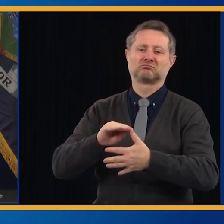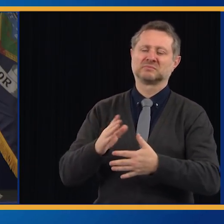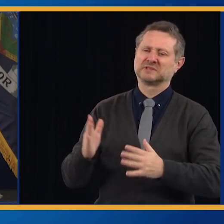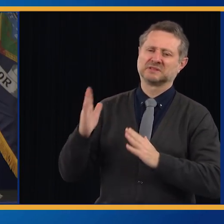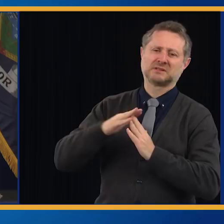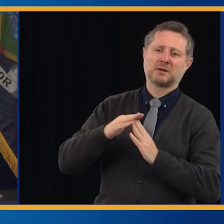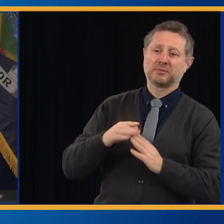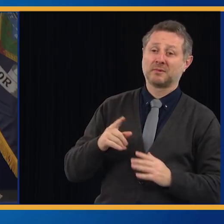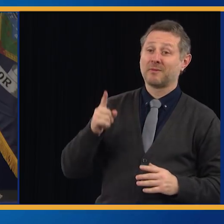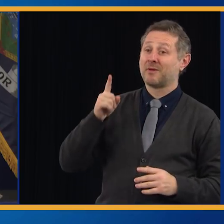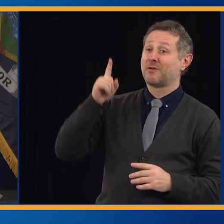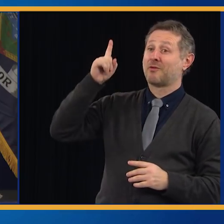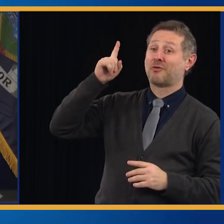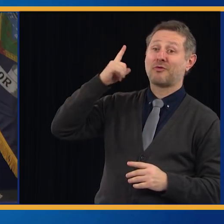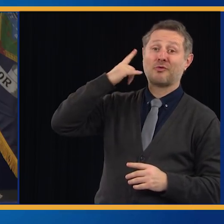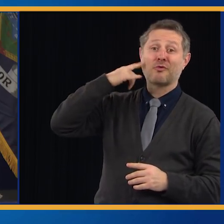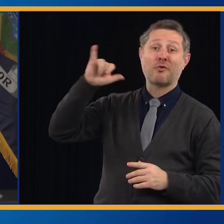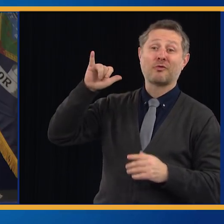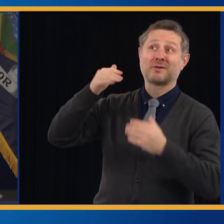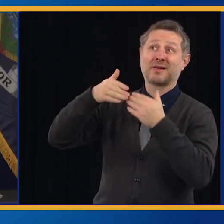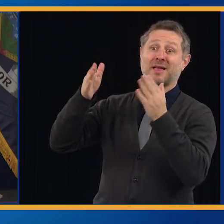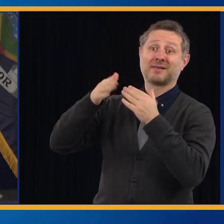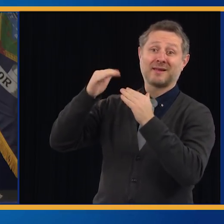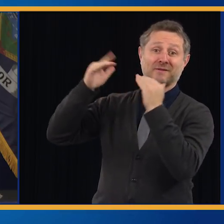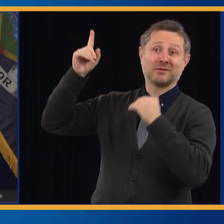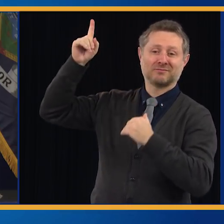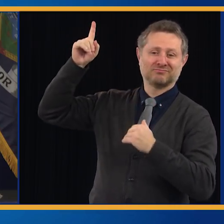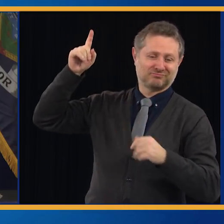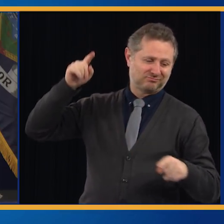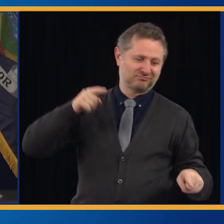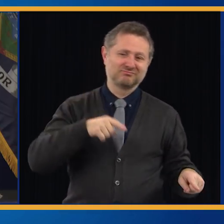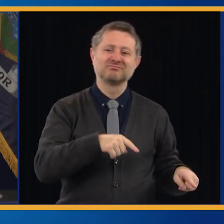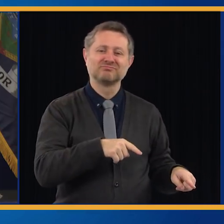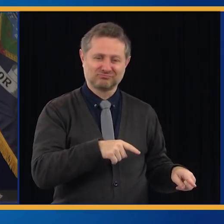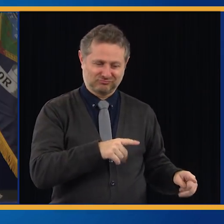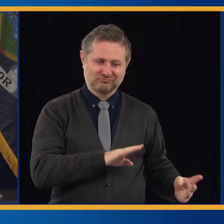Gate. But they